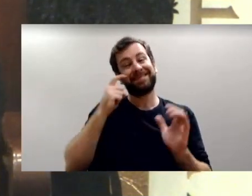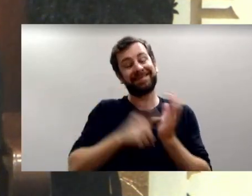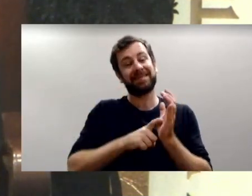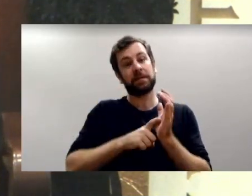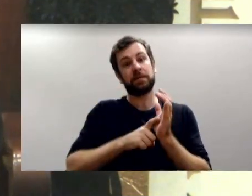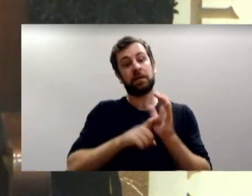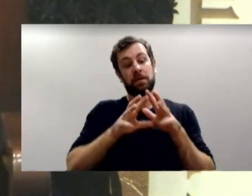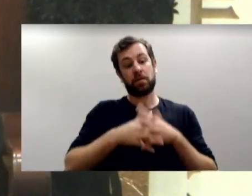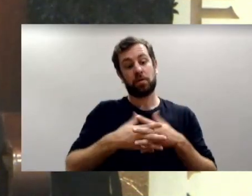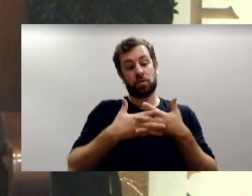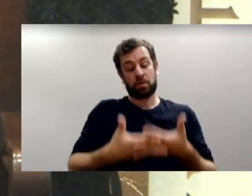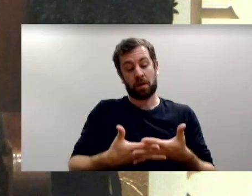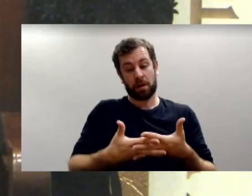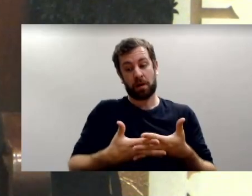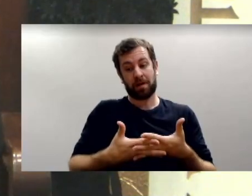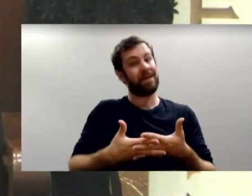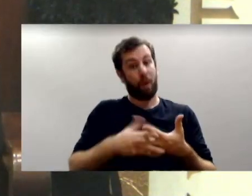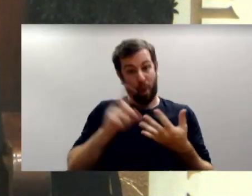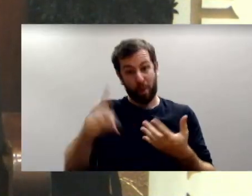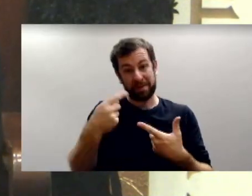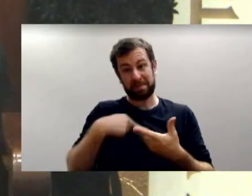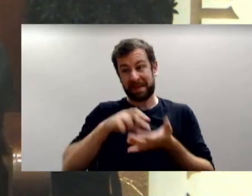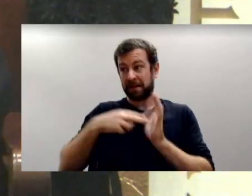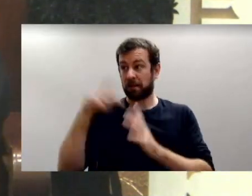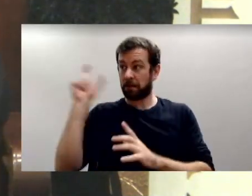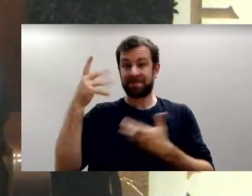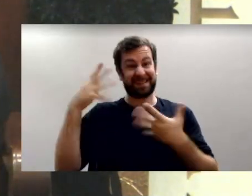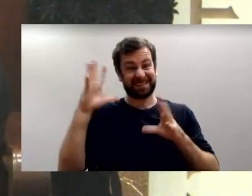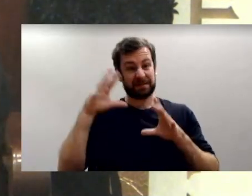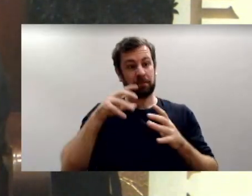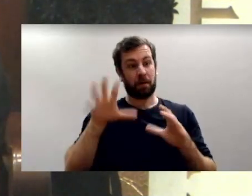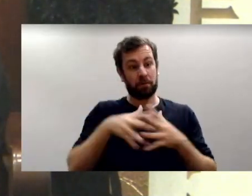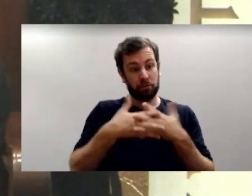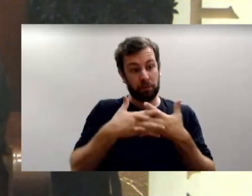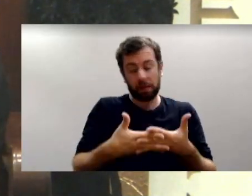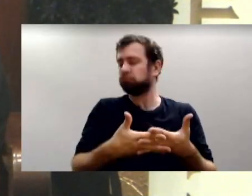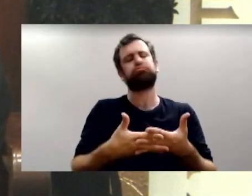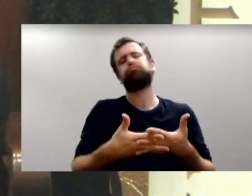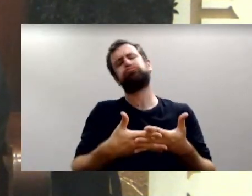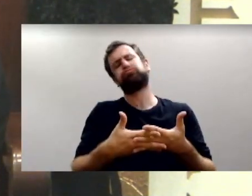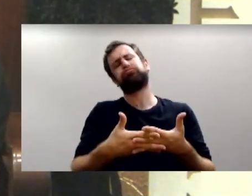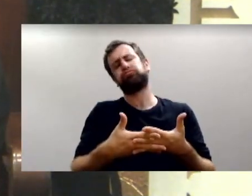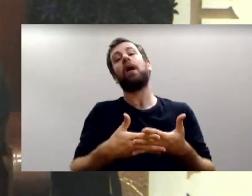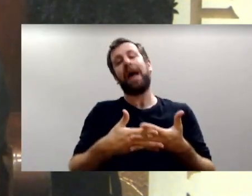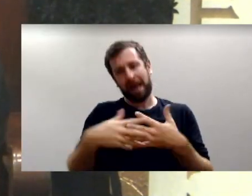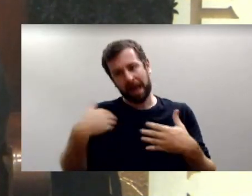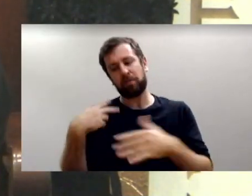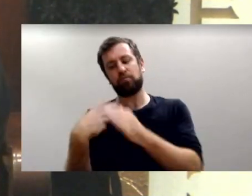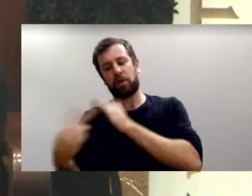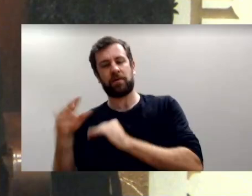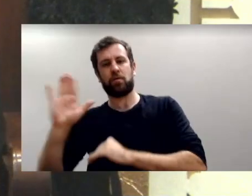Qur'an and the sunnah of Muhammad sallallahu alayhi wa sallam. Salawat.